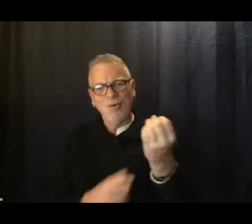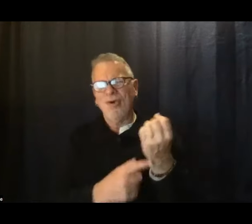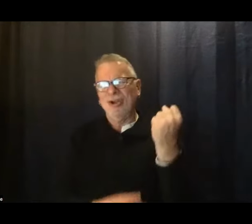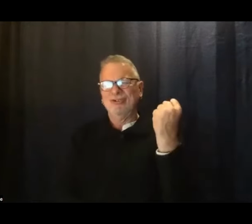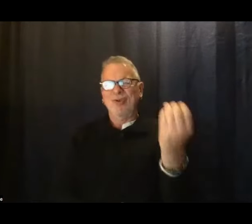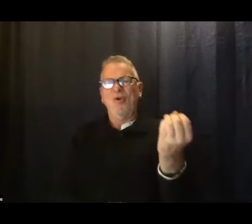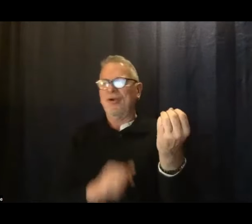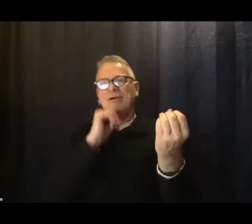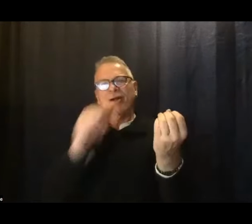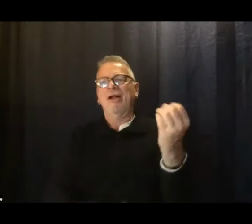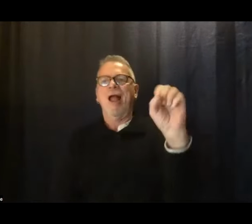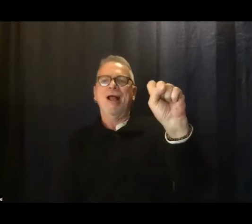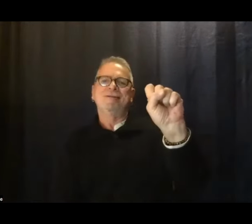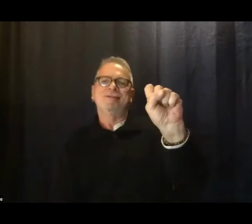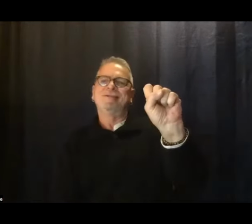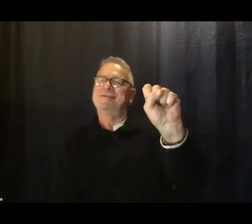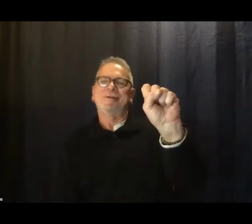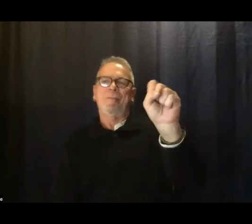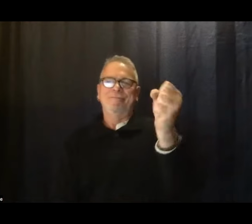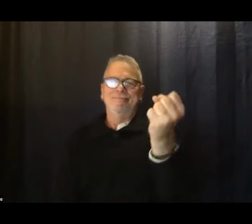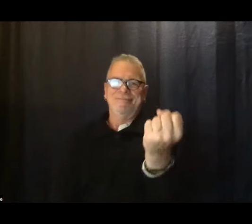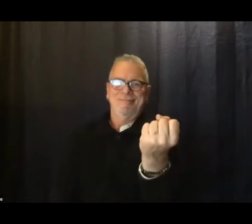So, S to the O, so.